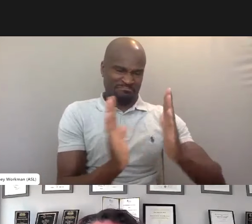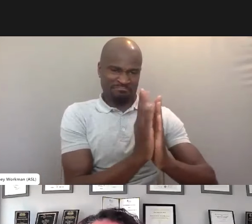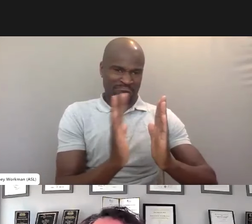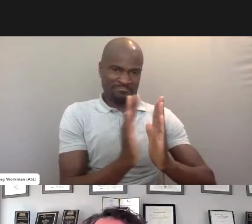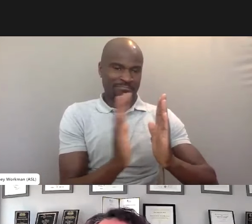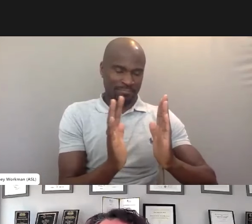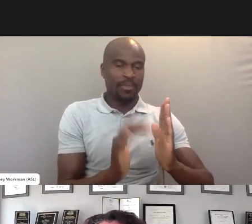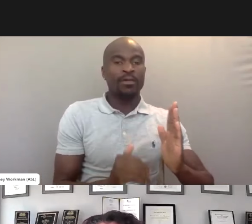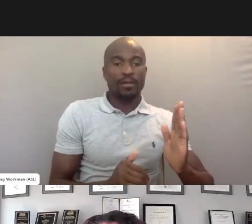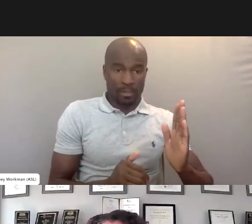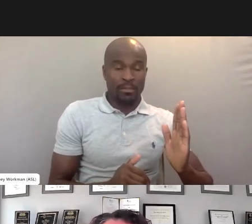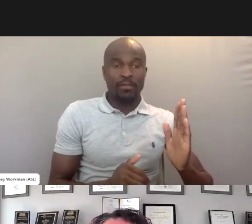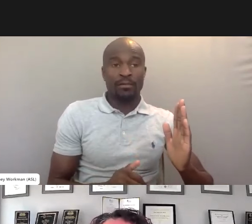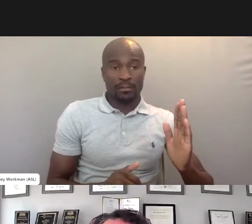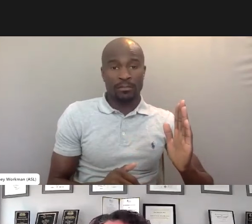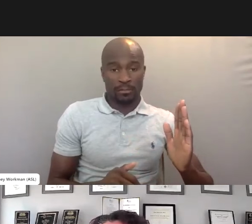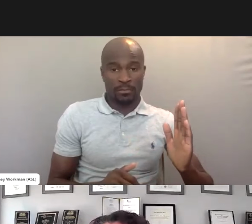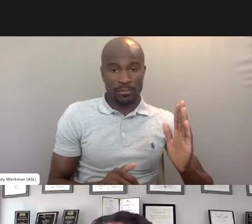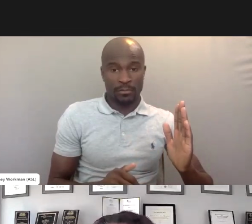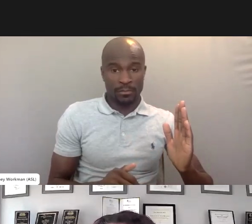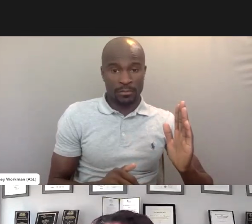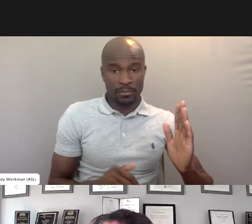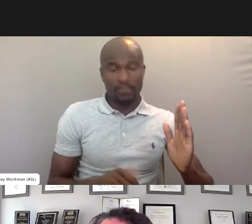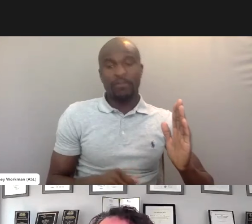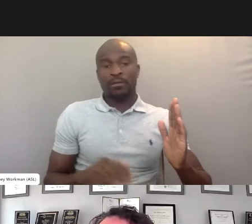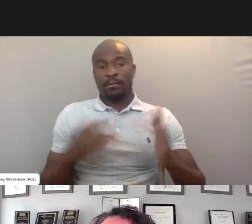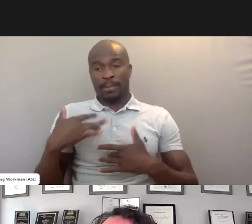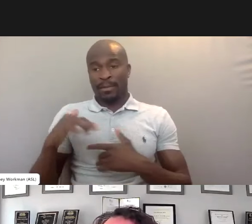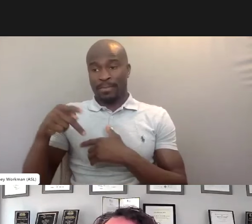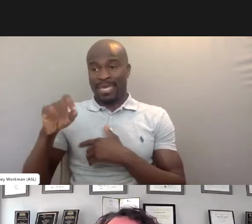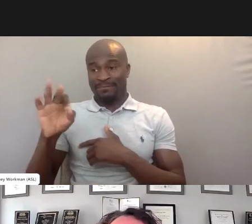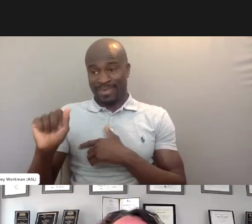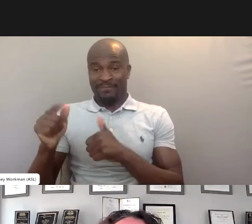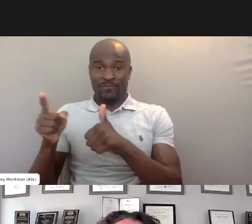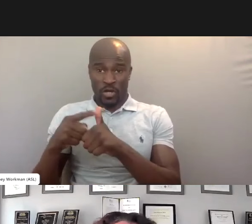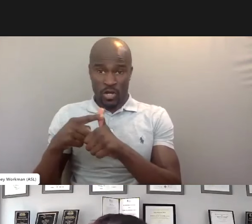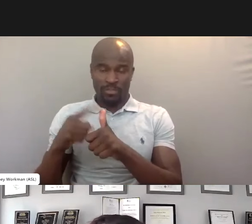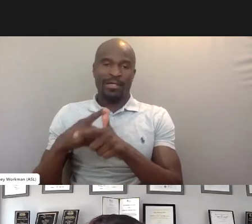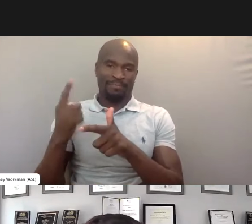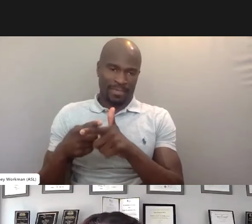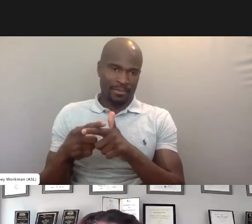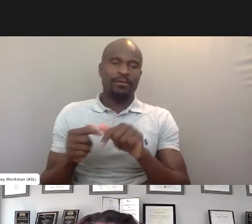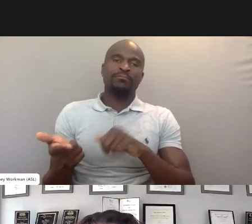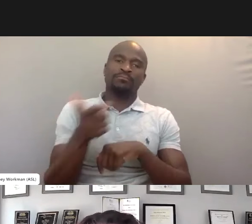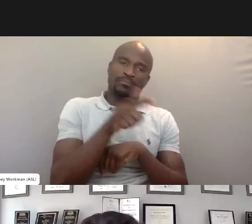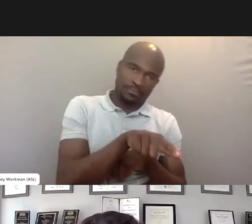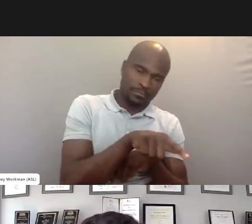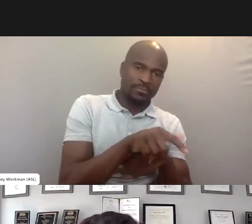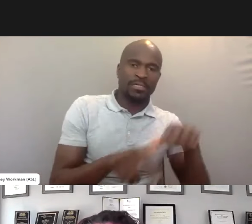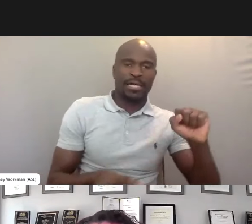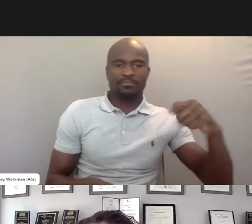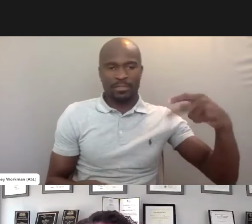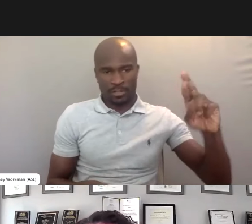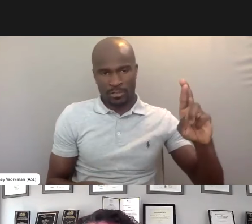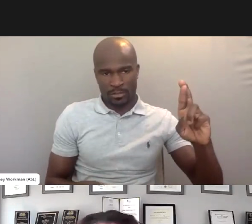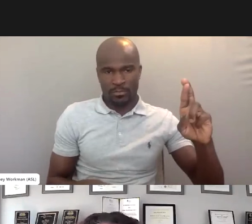needs are met, then you might kind of step into doing SPR. So that can be started perhaps at a family assistance